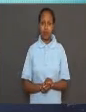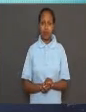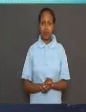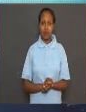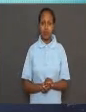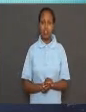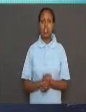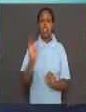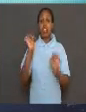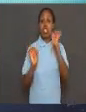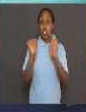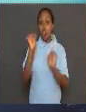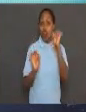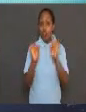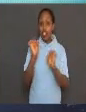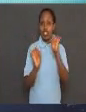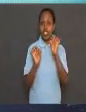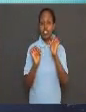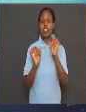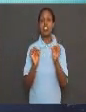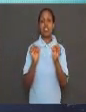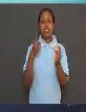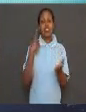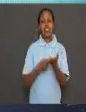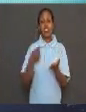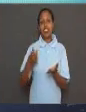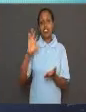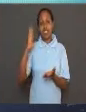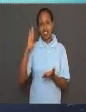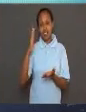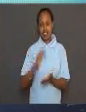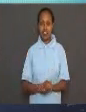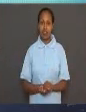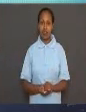The story goes like this.